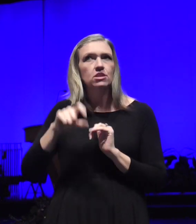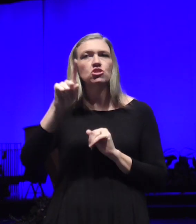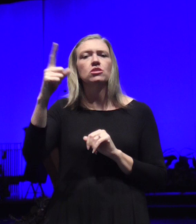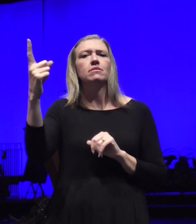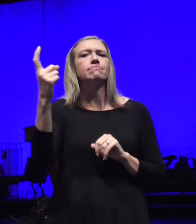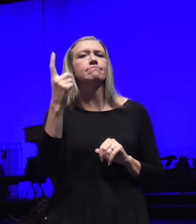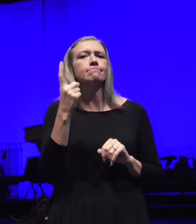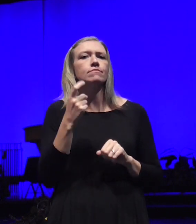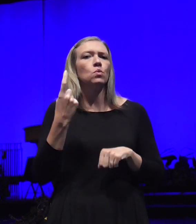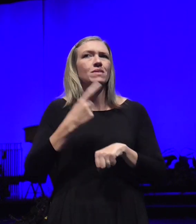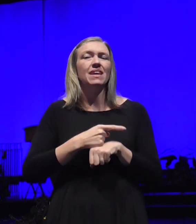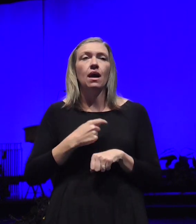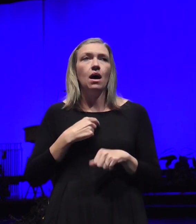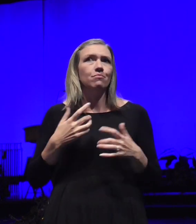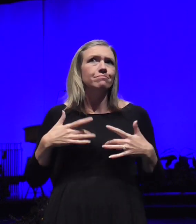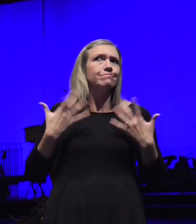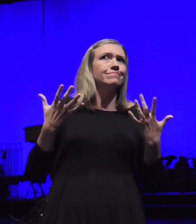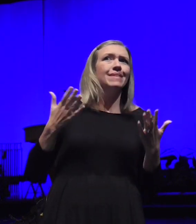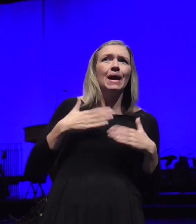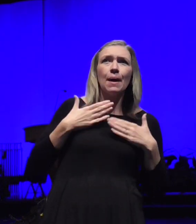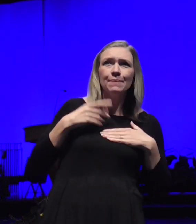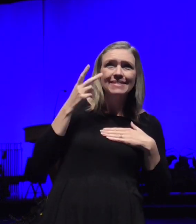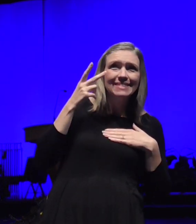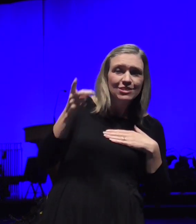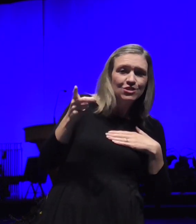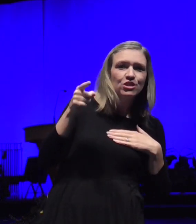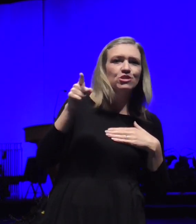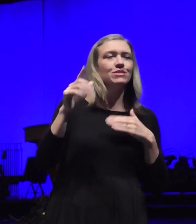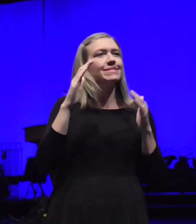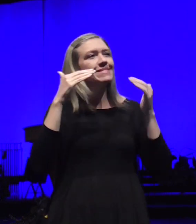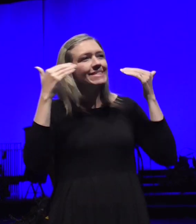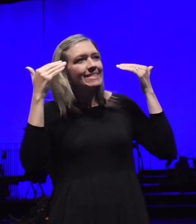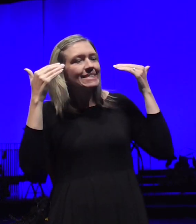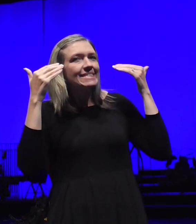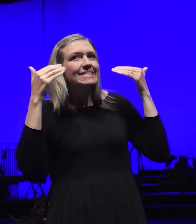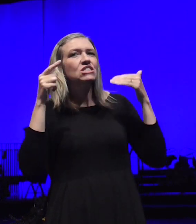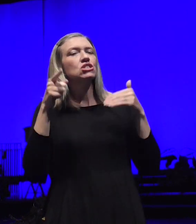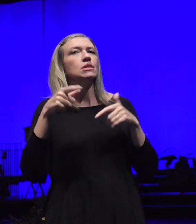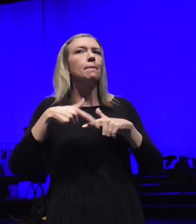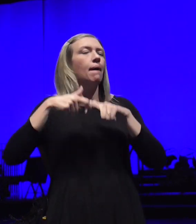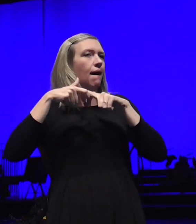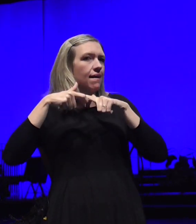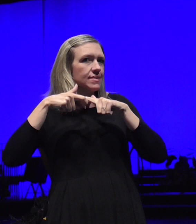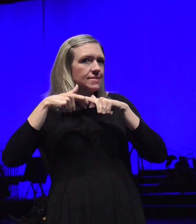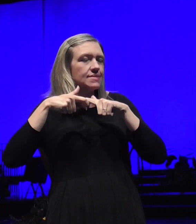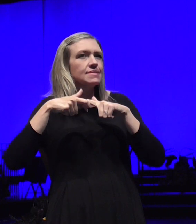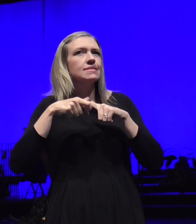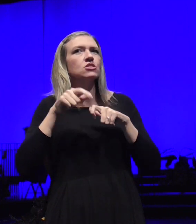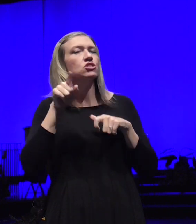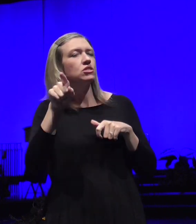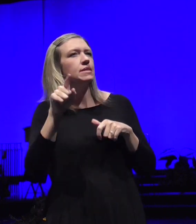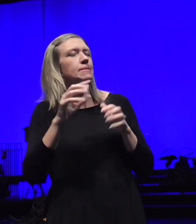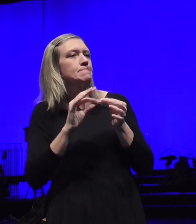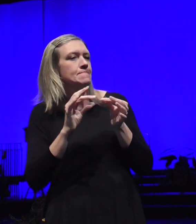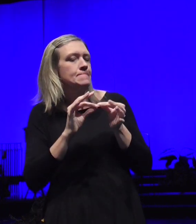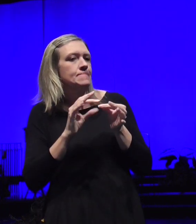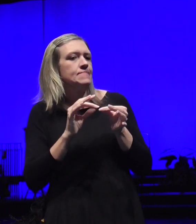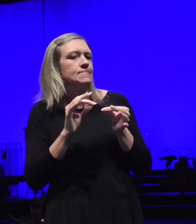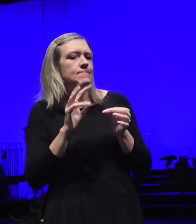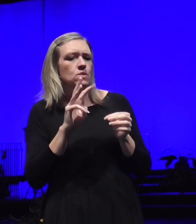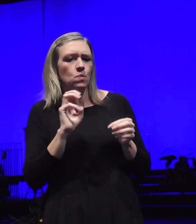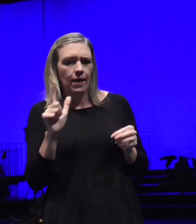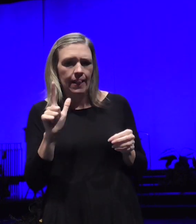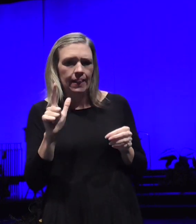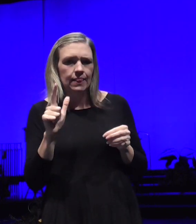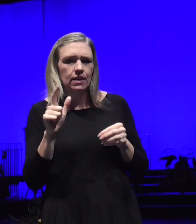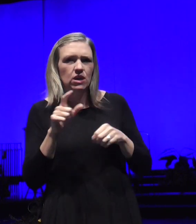day, and I said, "Oh, I'm so glad to see you." And she had this big smile, and she kind of paused, and she said, "Well, they've glued